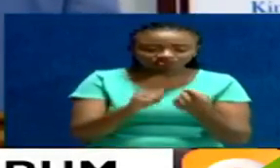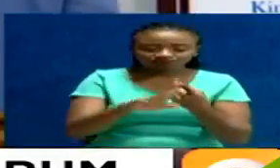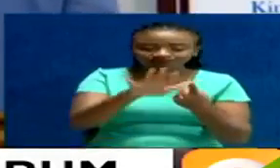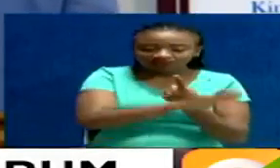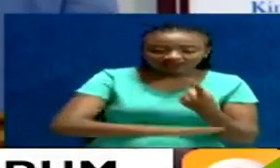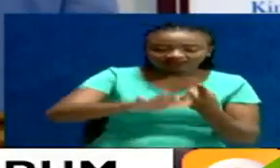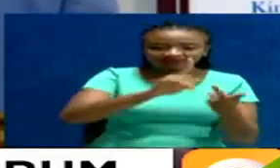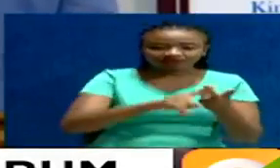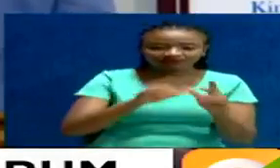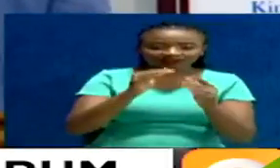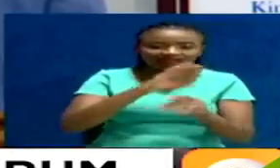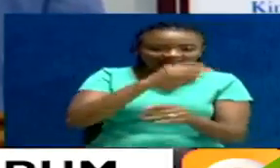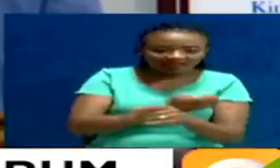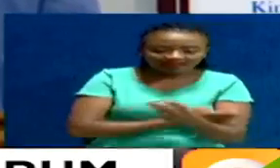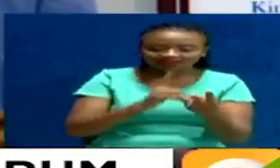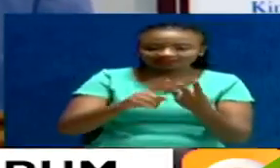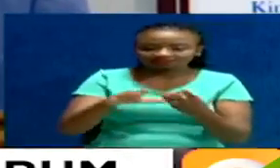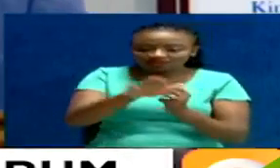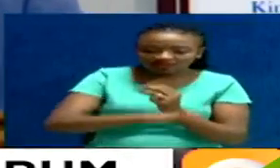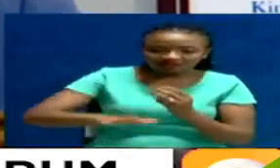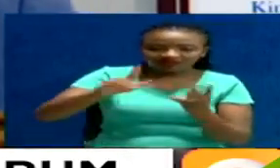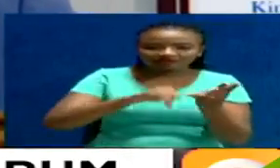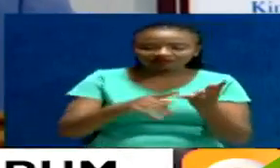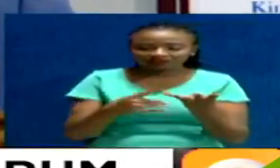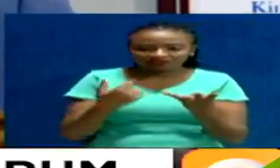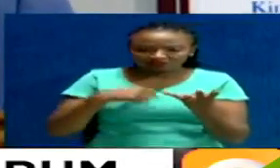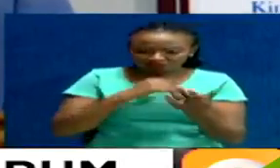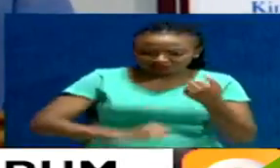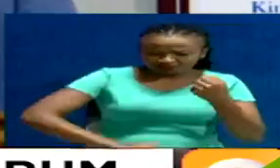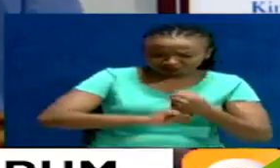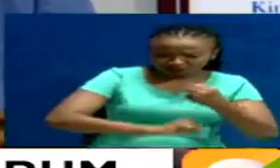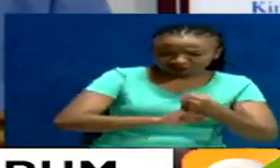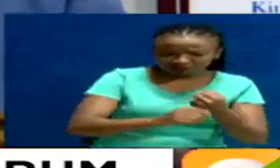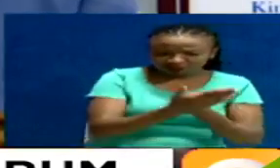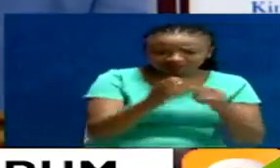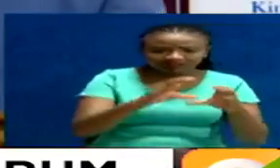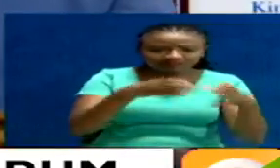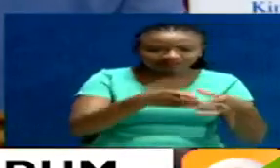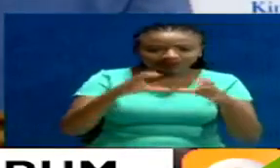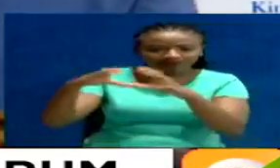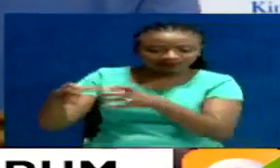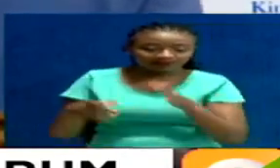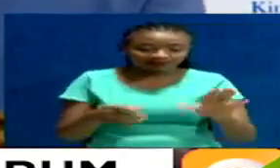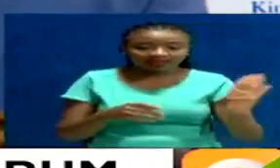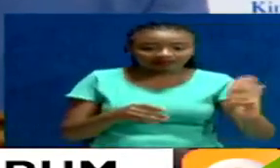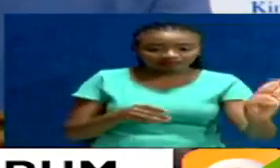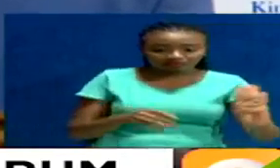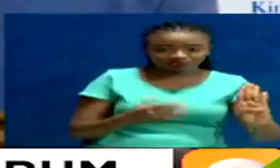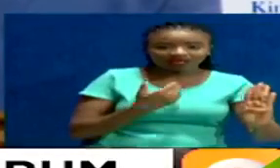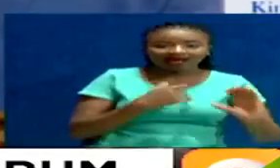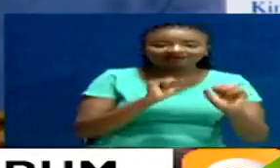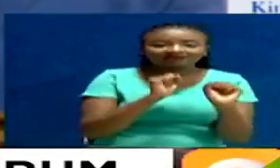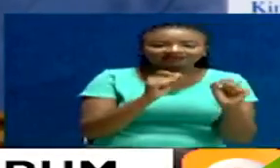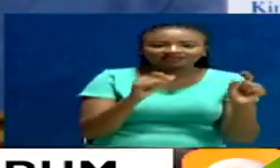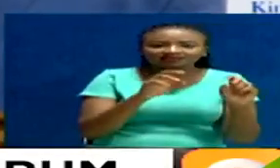environment, agri-practices issue. One of them is leading a company called Safe Power Burundi that has